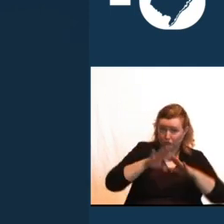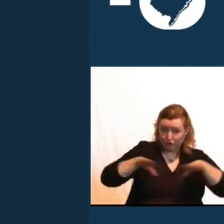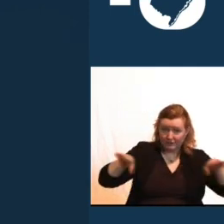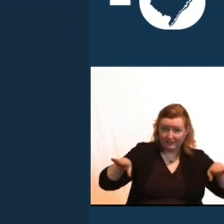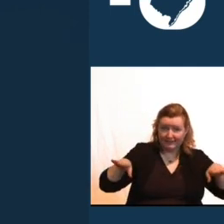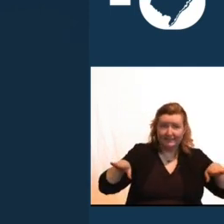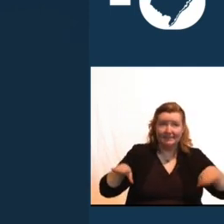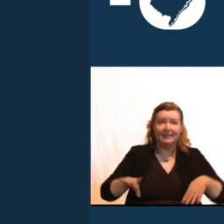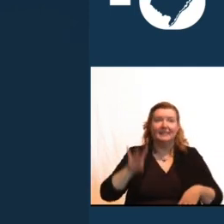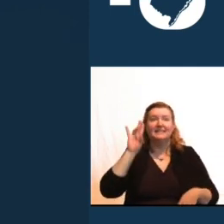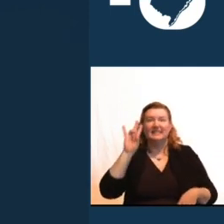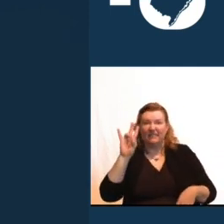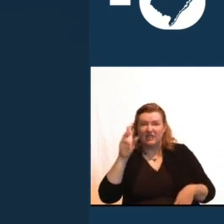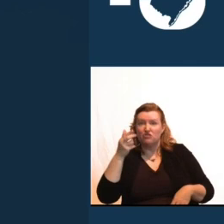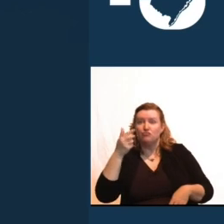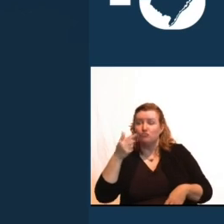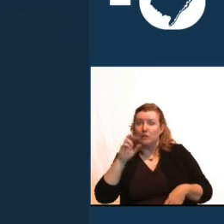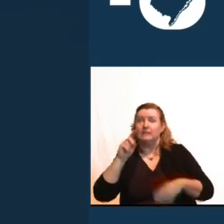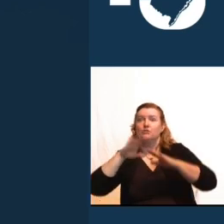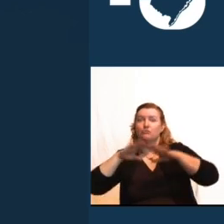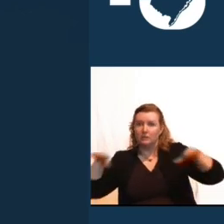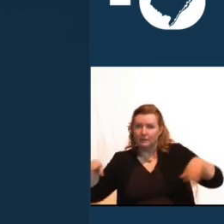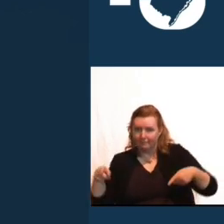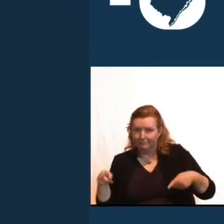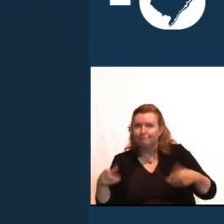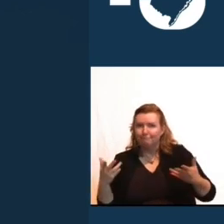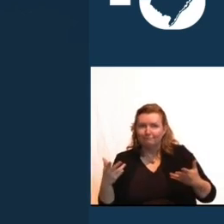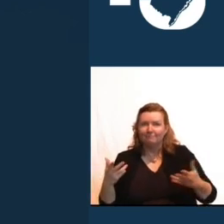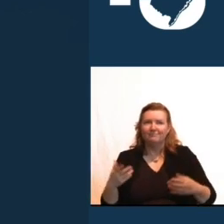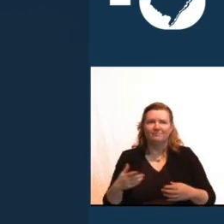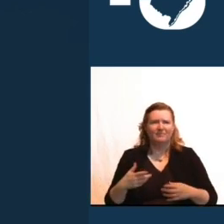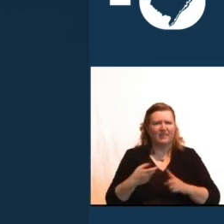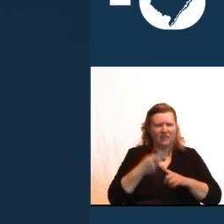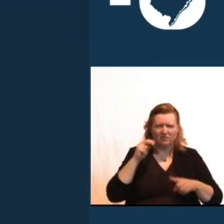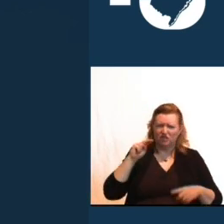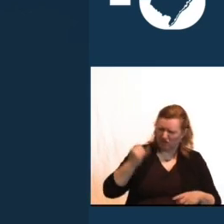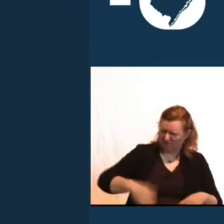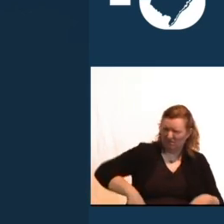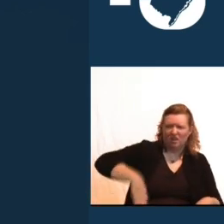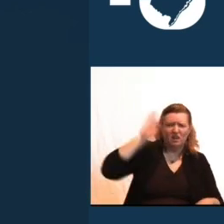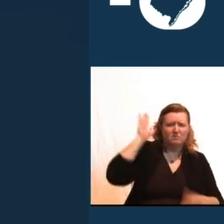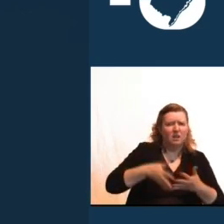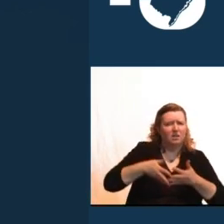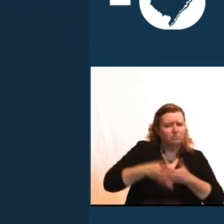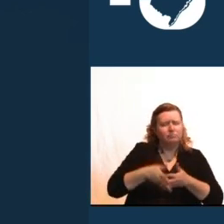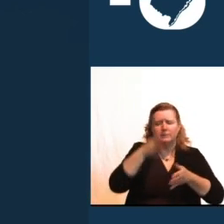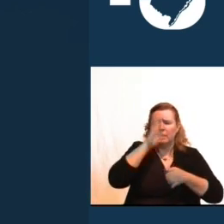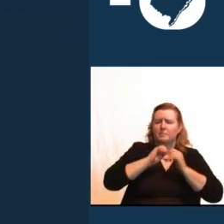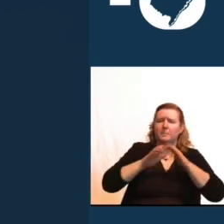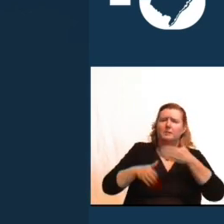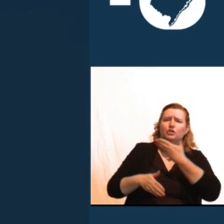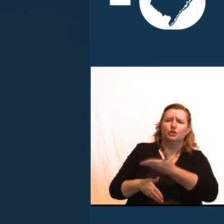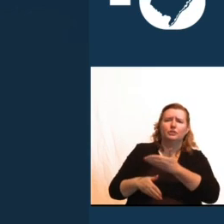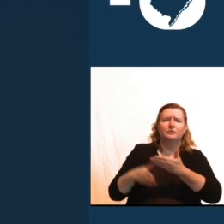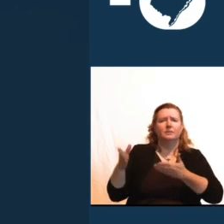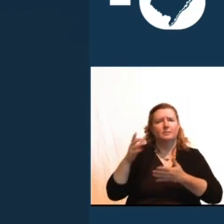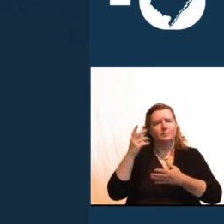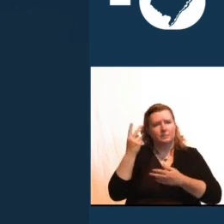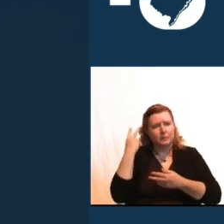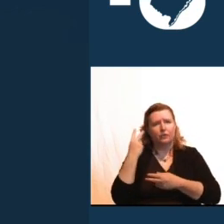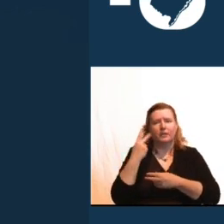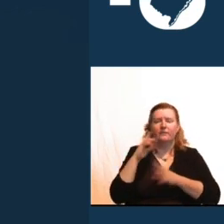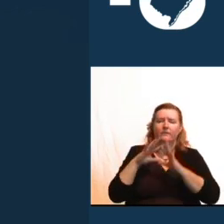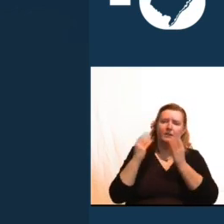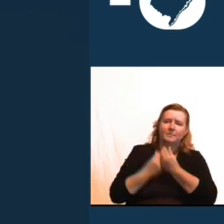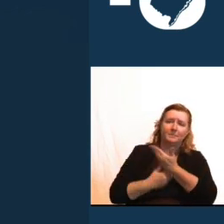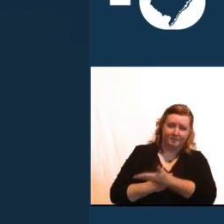watch over her memory and the family she leaves behind. Next up, this man, Anthony Manfrey. He was 73